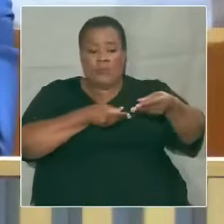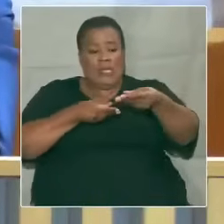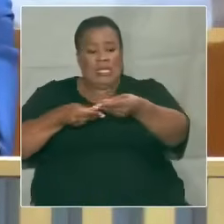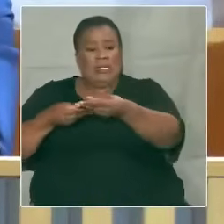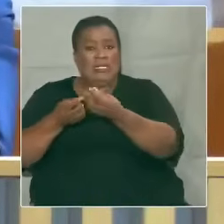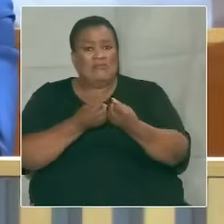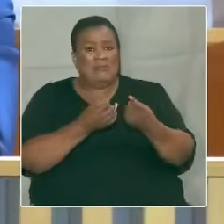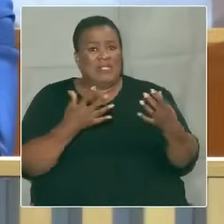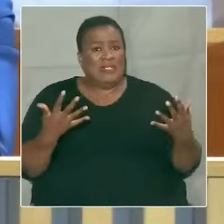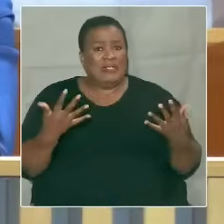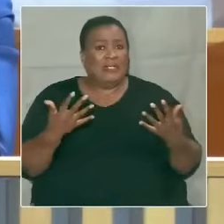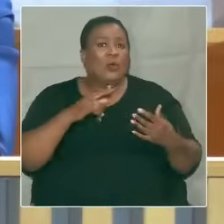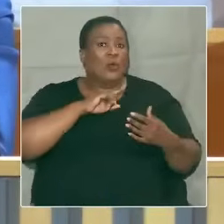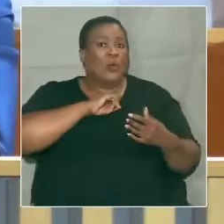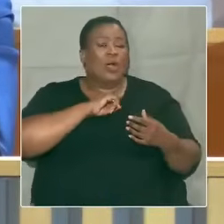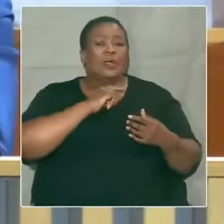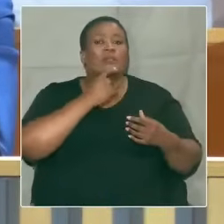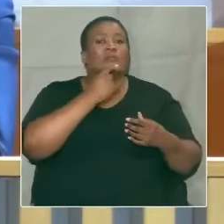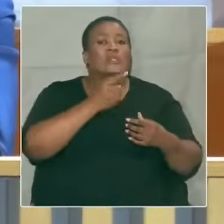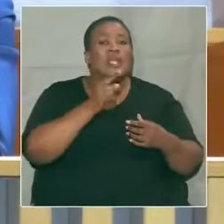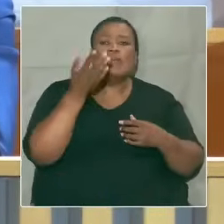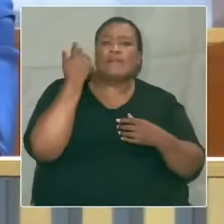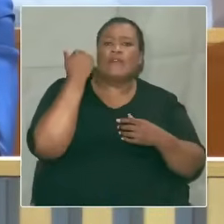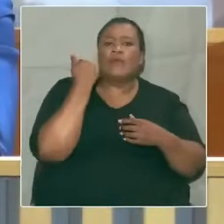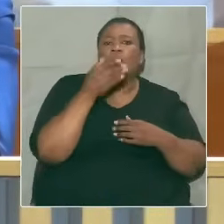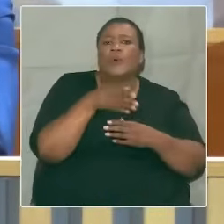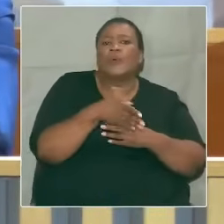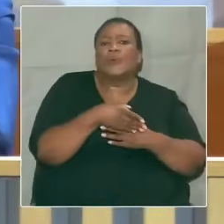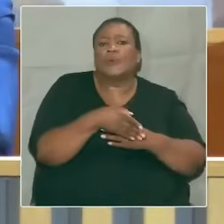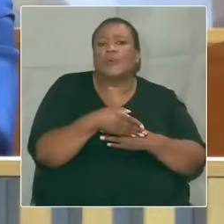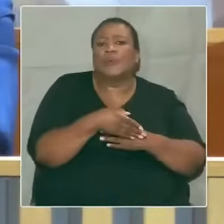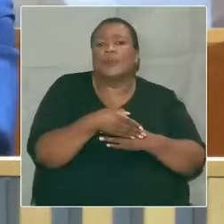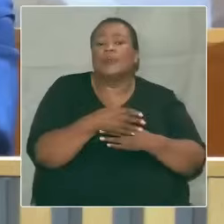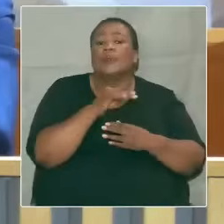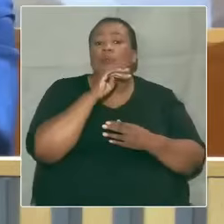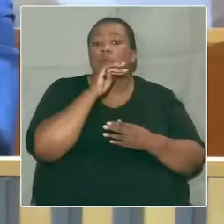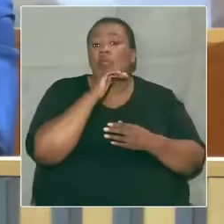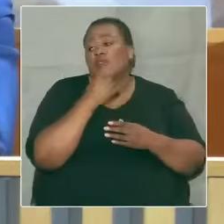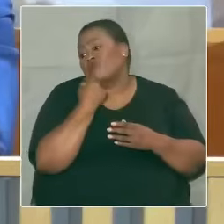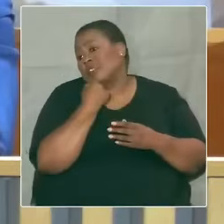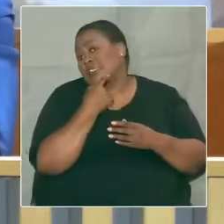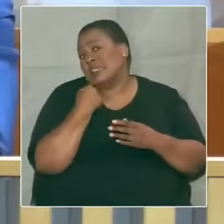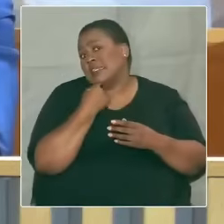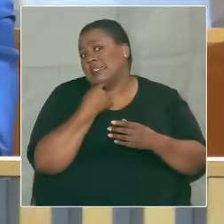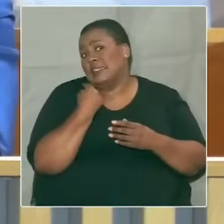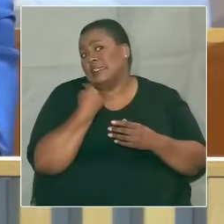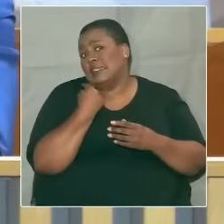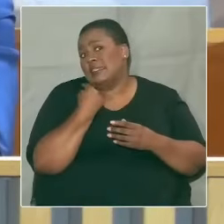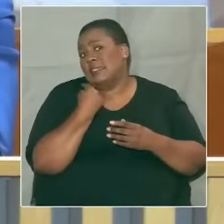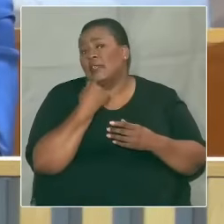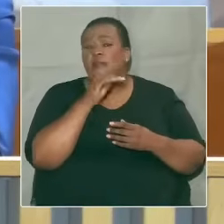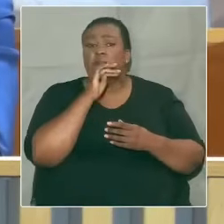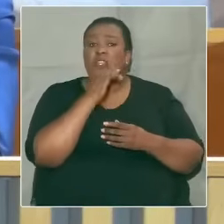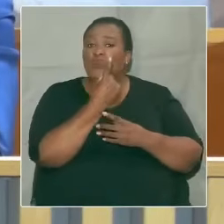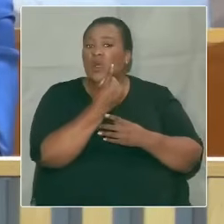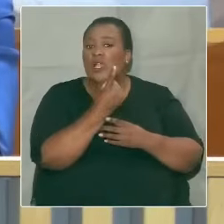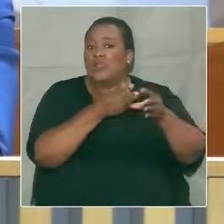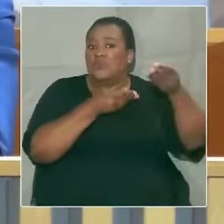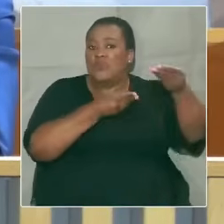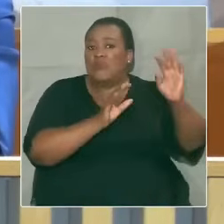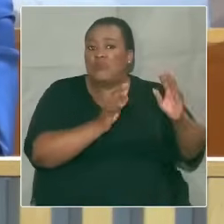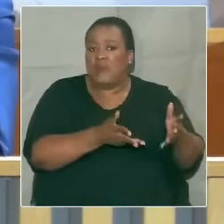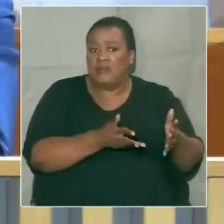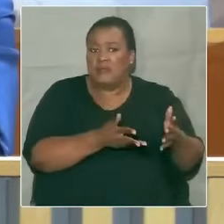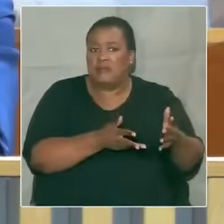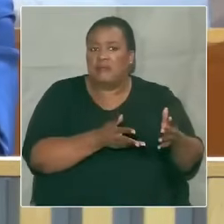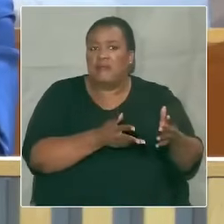there wasn't any before and that one has been issued recently, so that probably means there's only one document, or am I